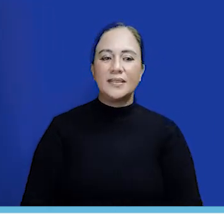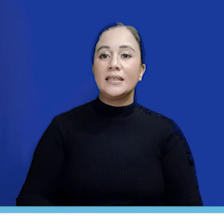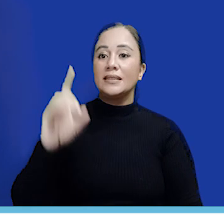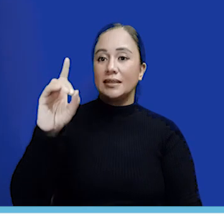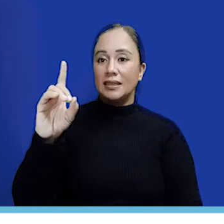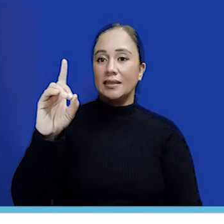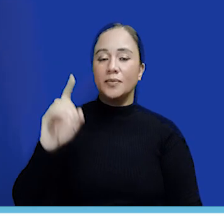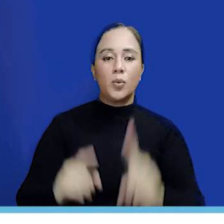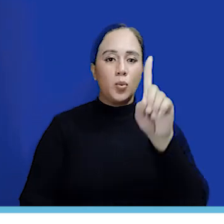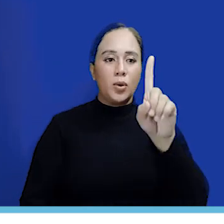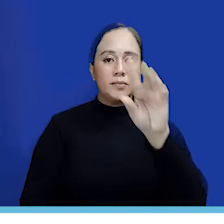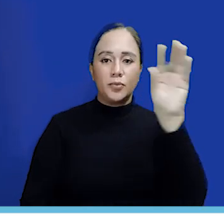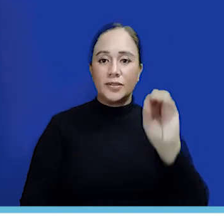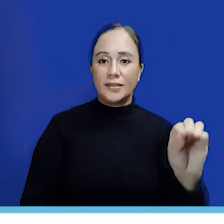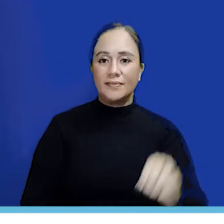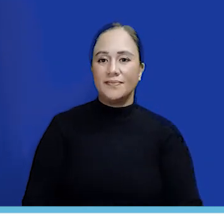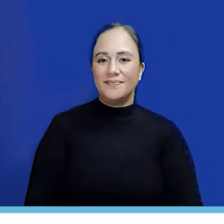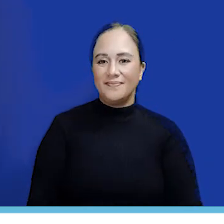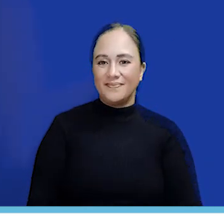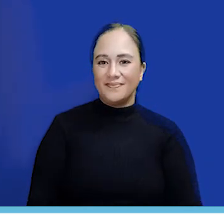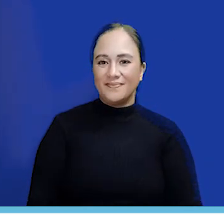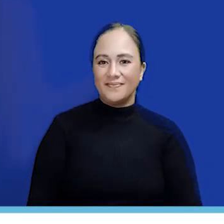10%, D. 1%.